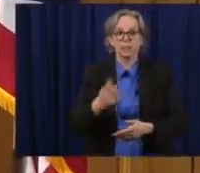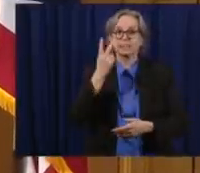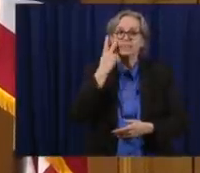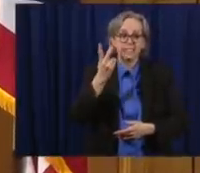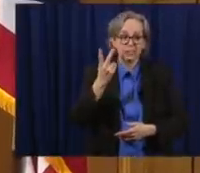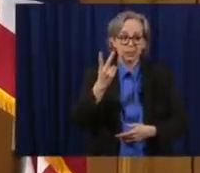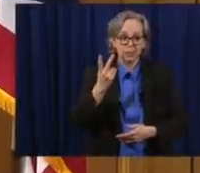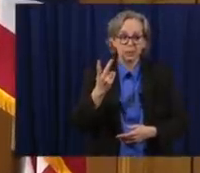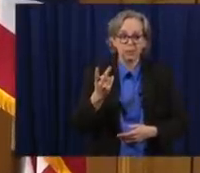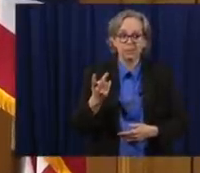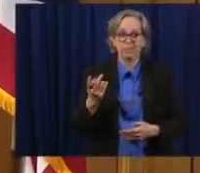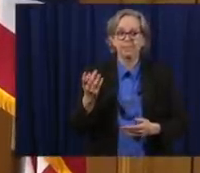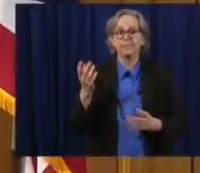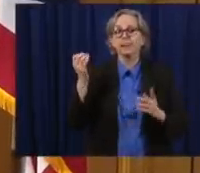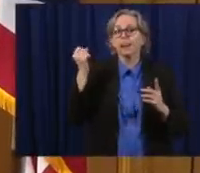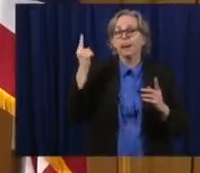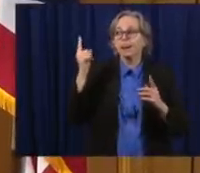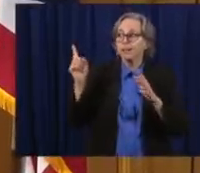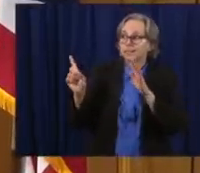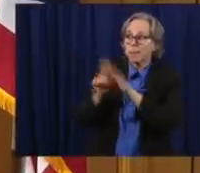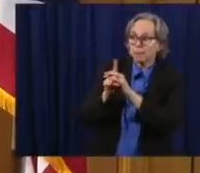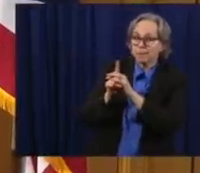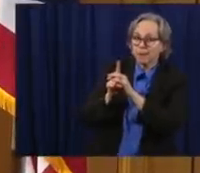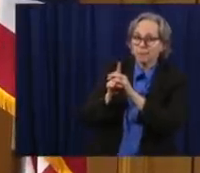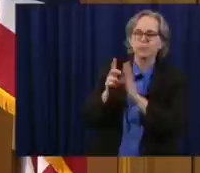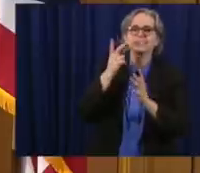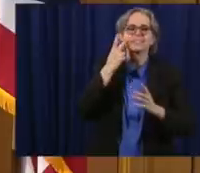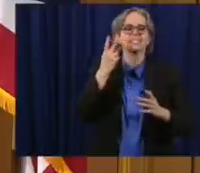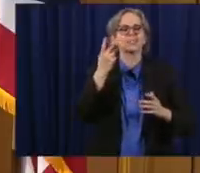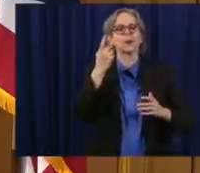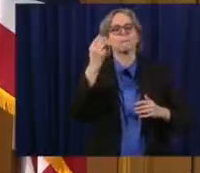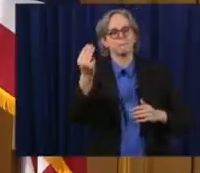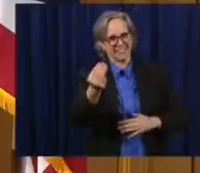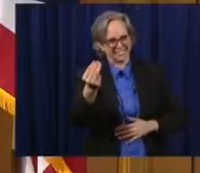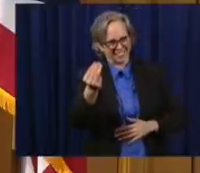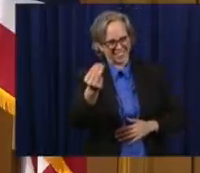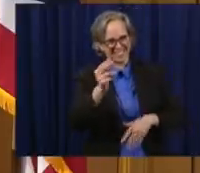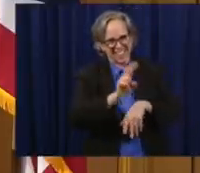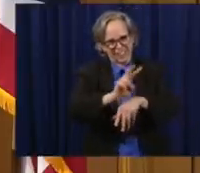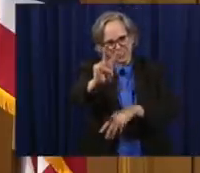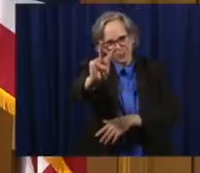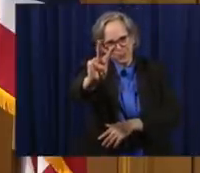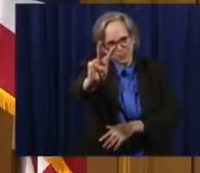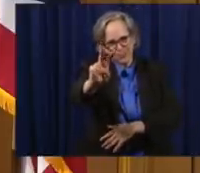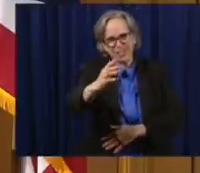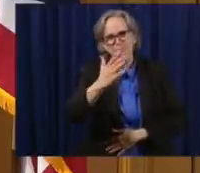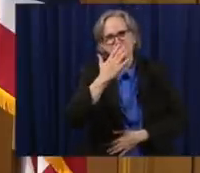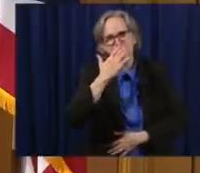unless something unforeseen comes up. We'll be back Monday at 2 o'clock. Thank you.